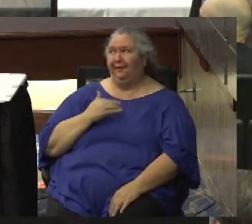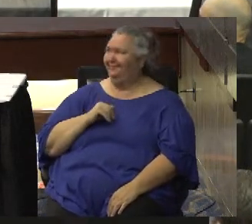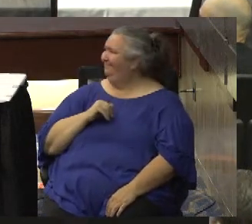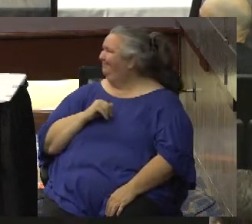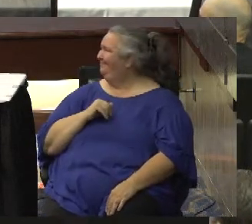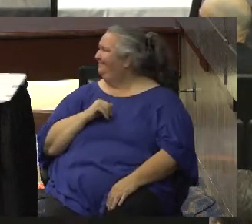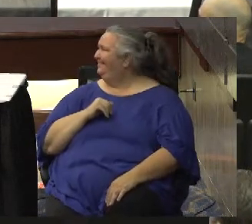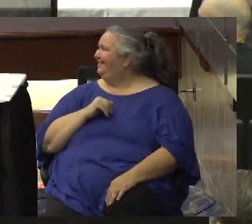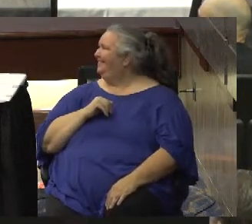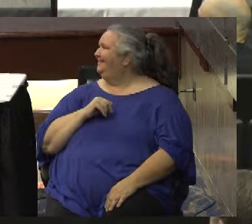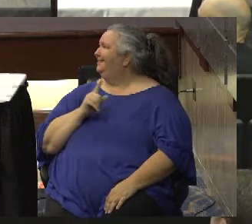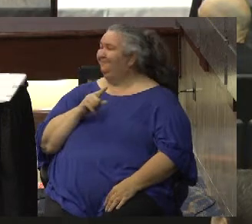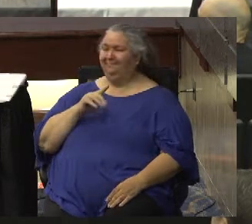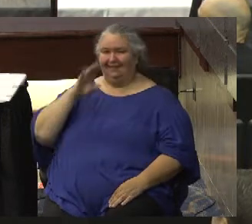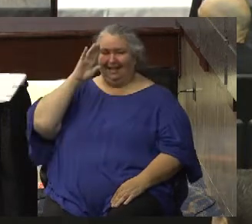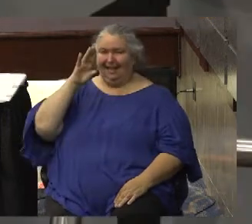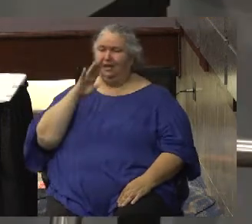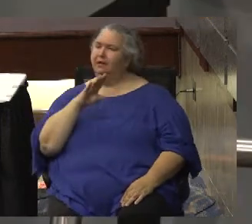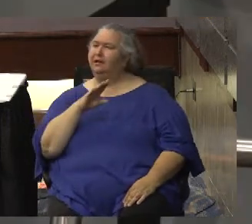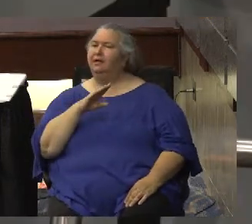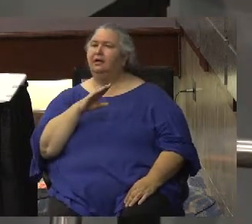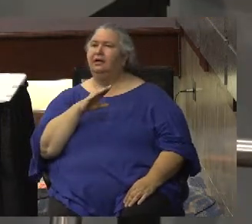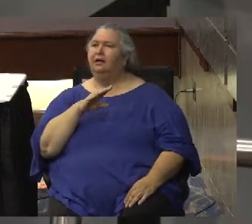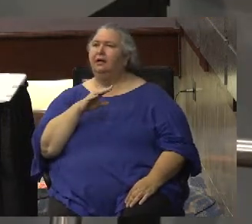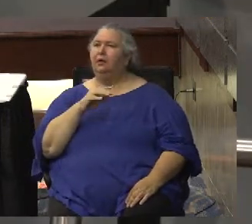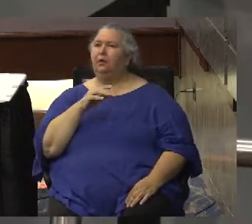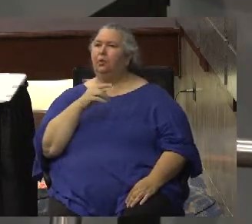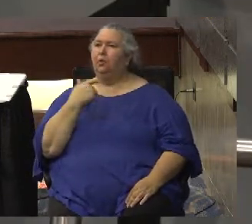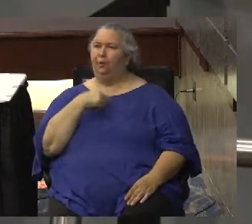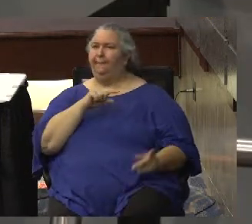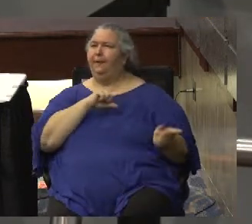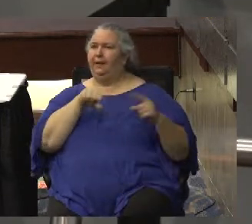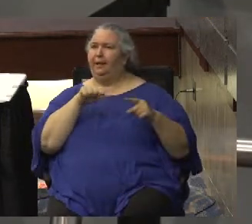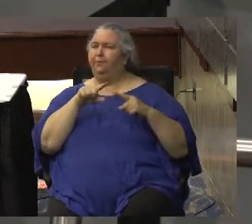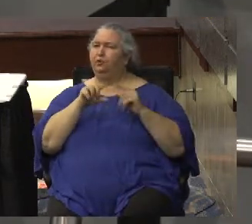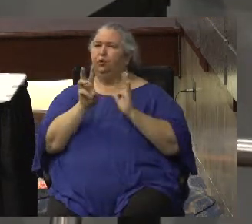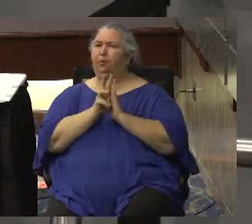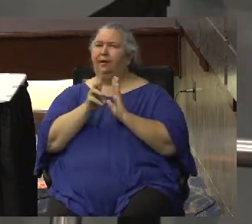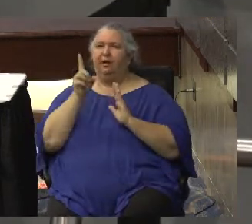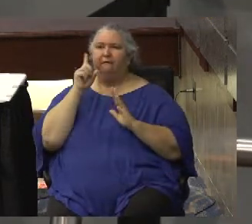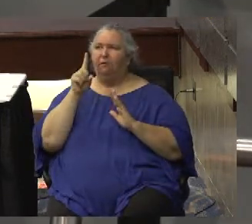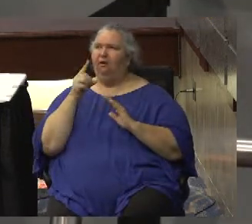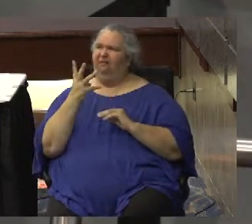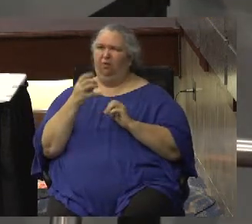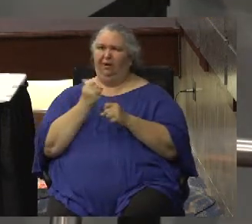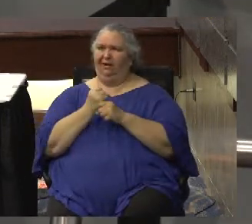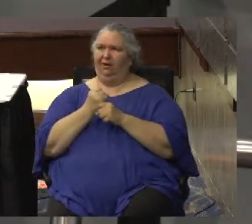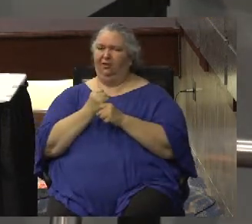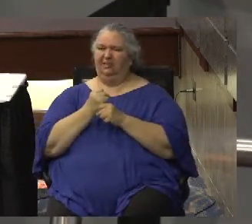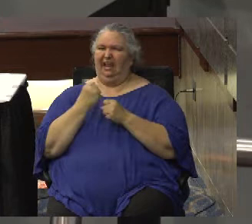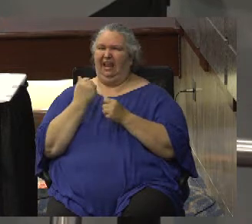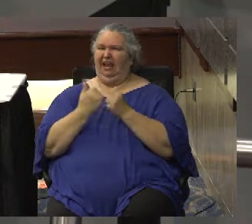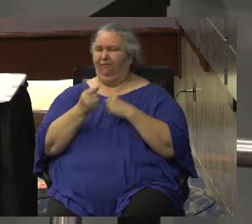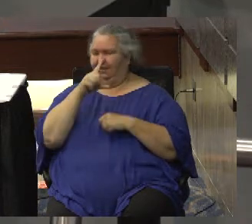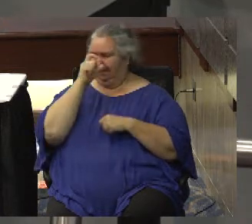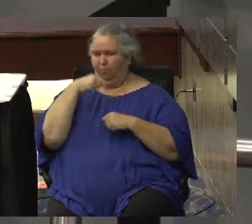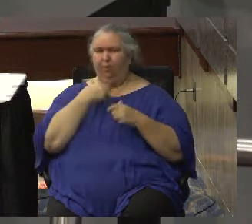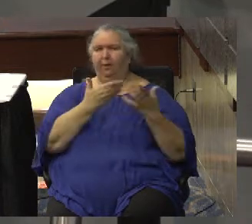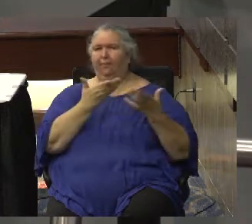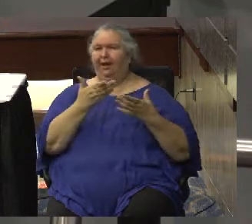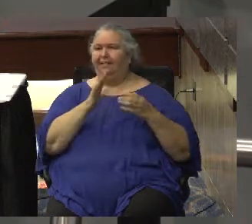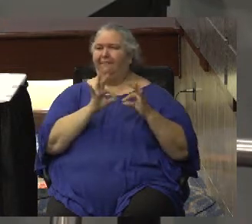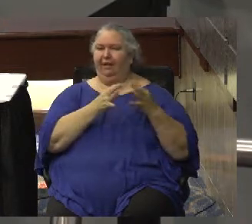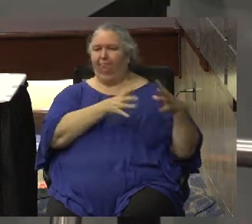Hey, well, Good evening. hello and welcome. We've been coming out to Waco for 4 years now. Every summer, we bring our entire